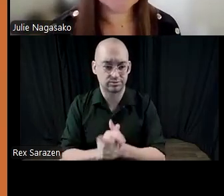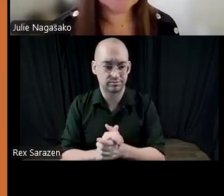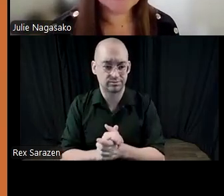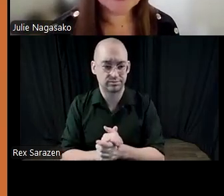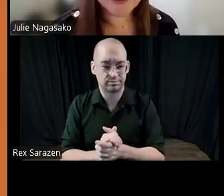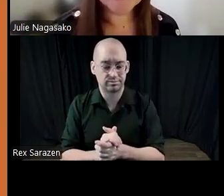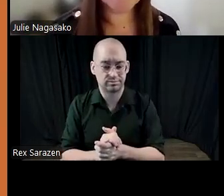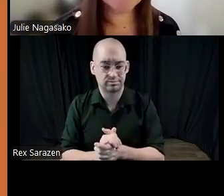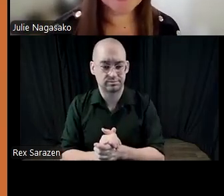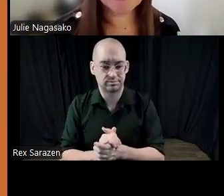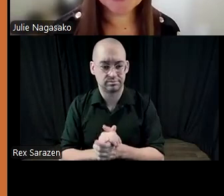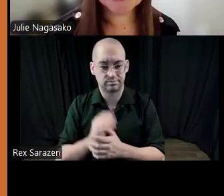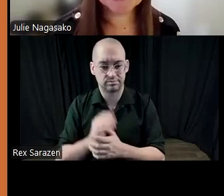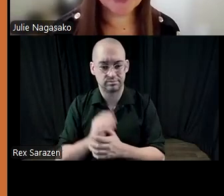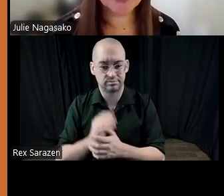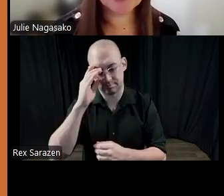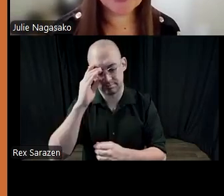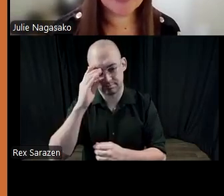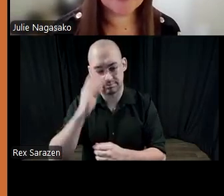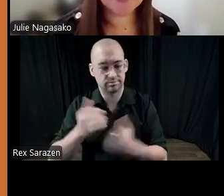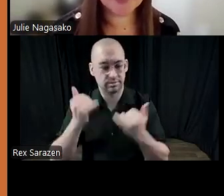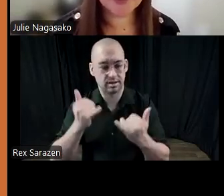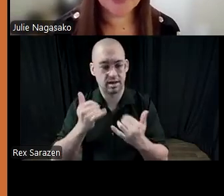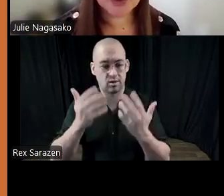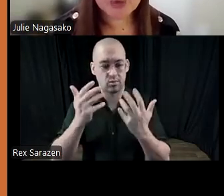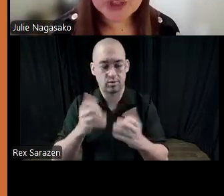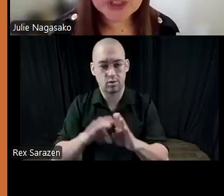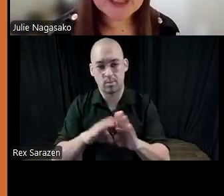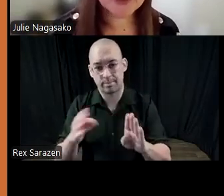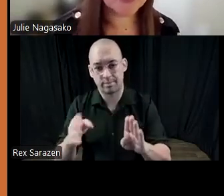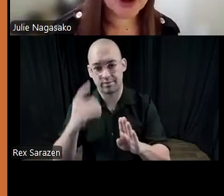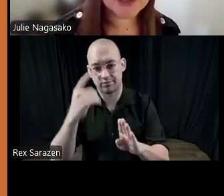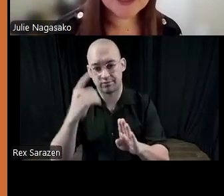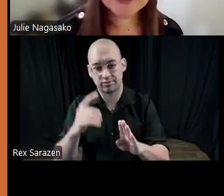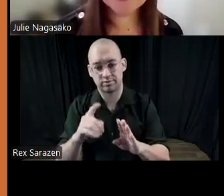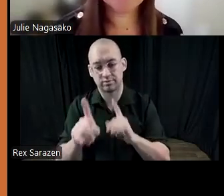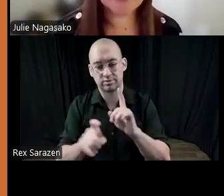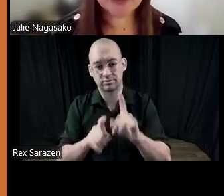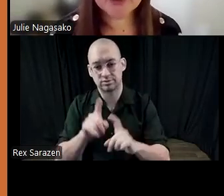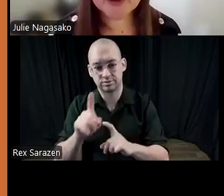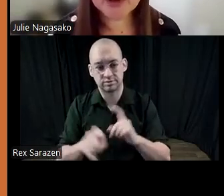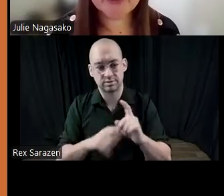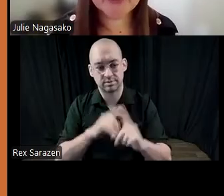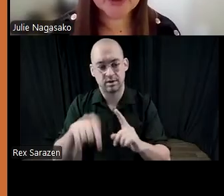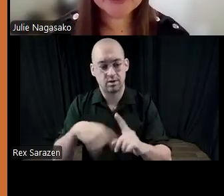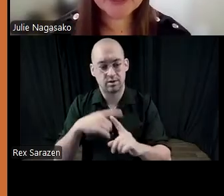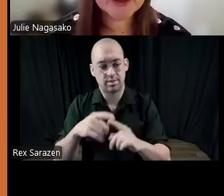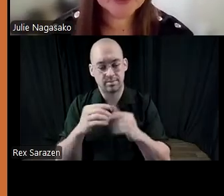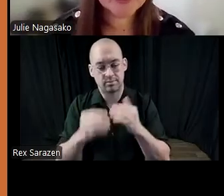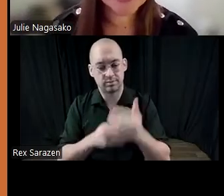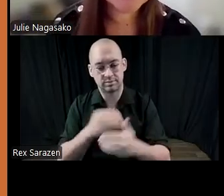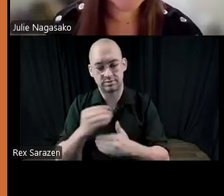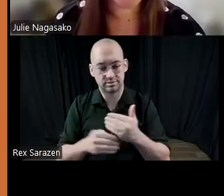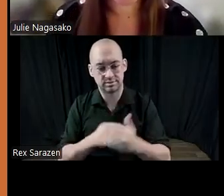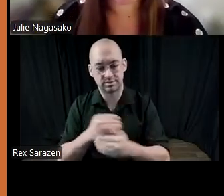And so, yeah, so I think now we want to just open it up for questions about the process or feedback you have for us, things that you